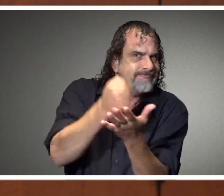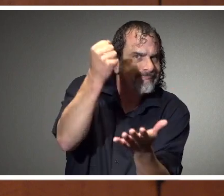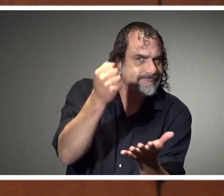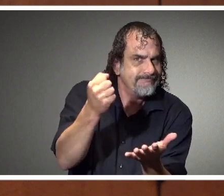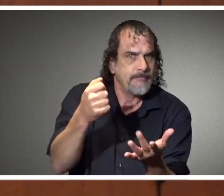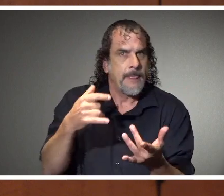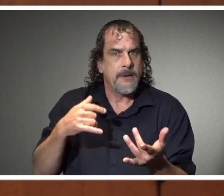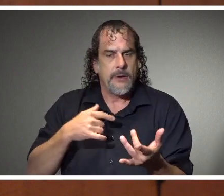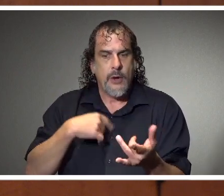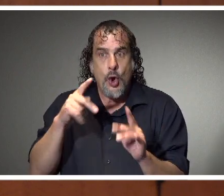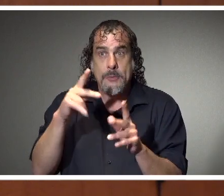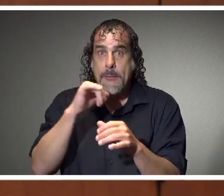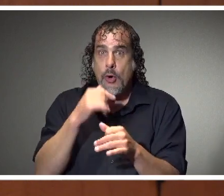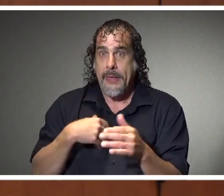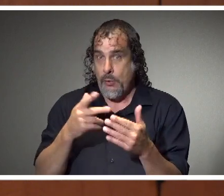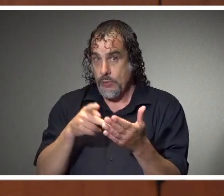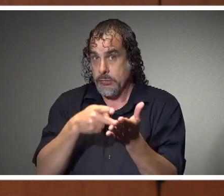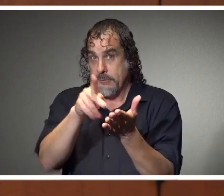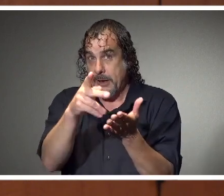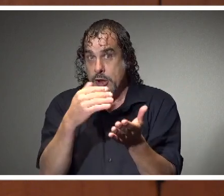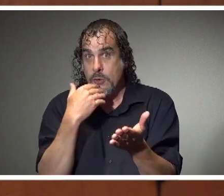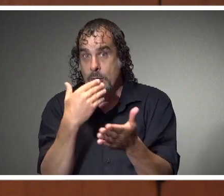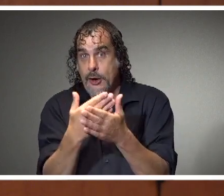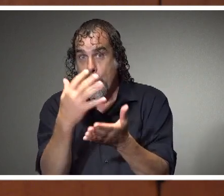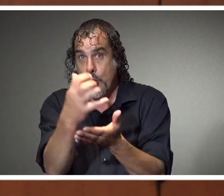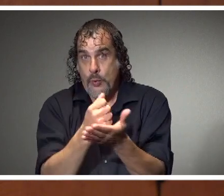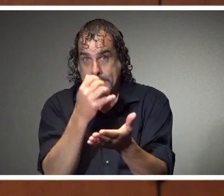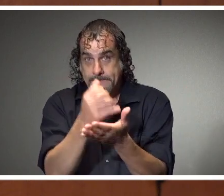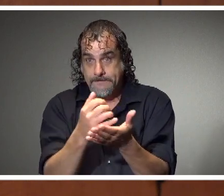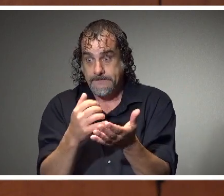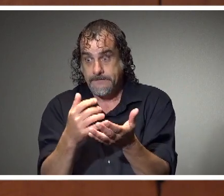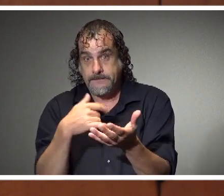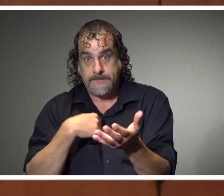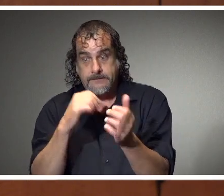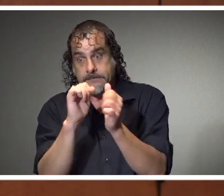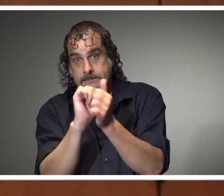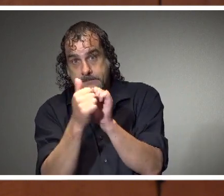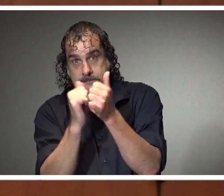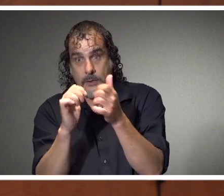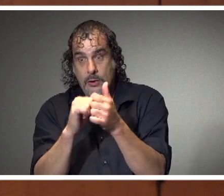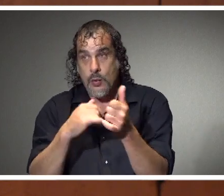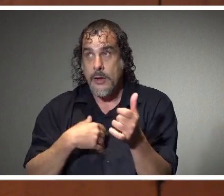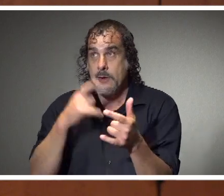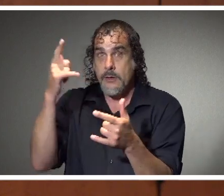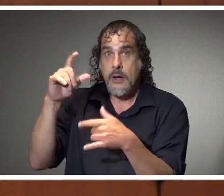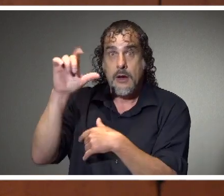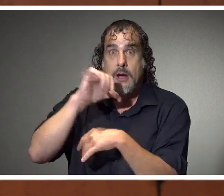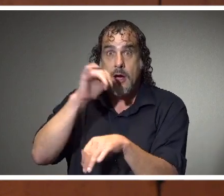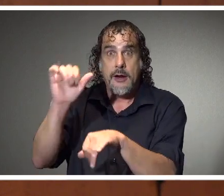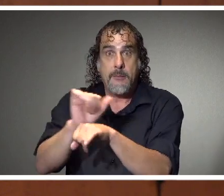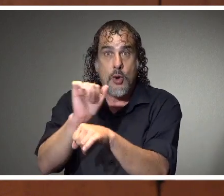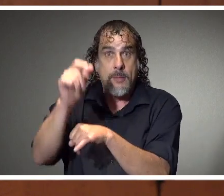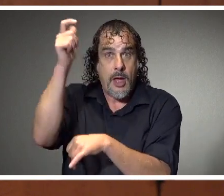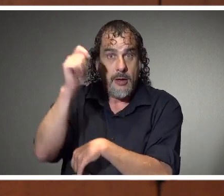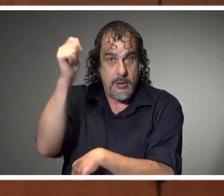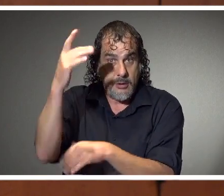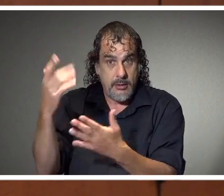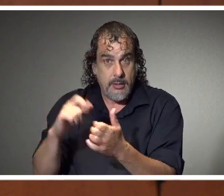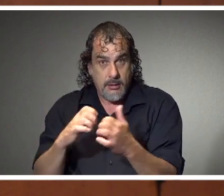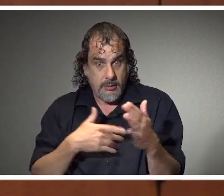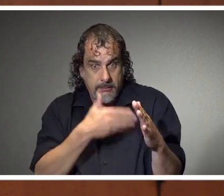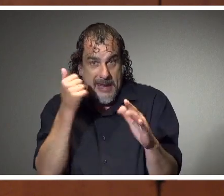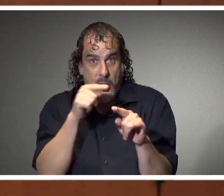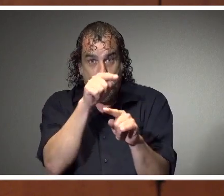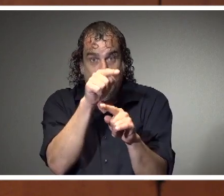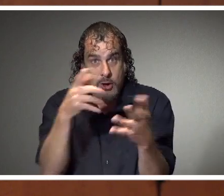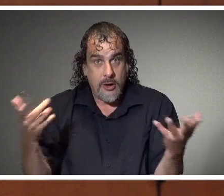attractive wage, frankly, a wage that competes with these new federal unemployment benefits, I am proposing to partner with these companies